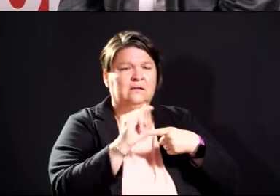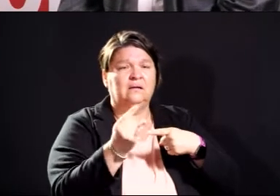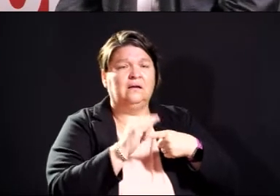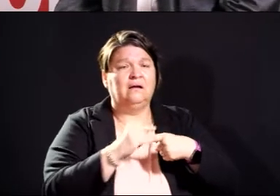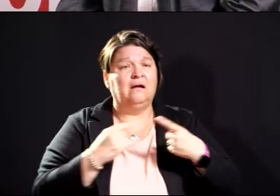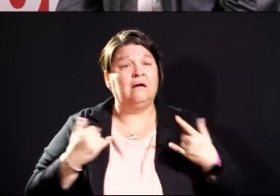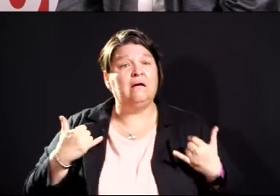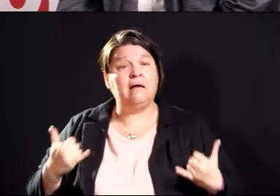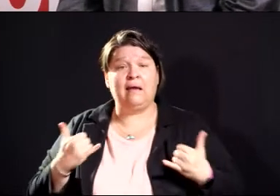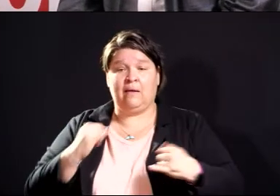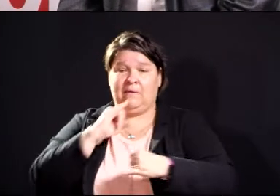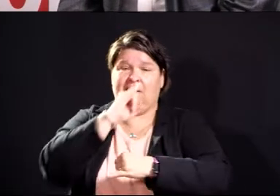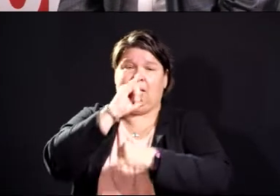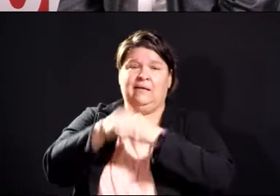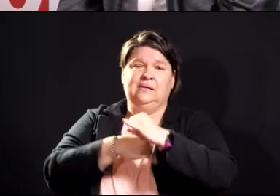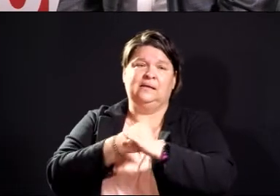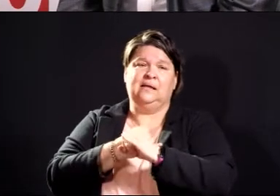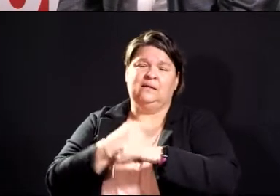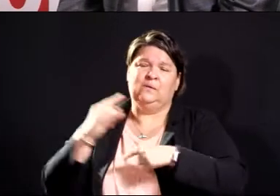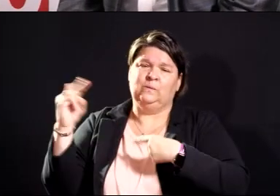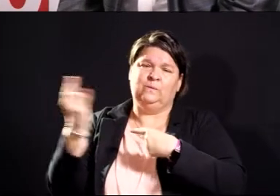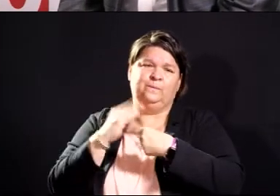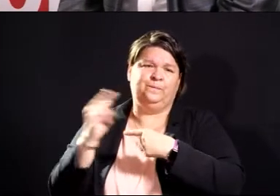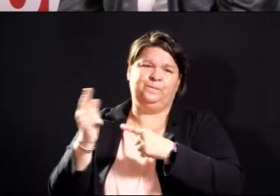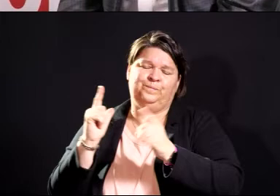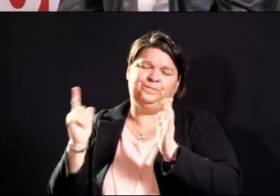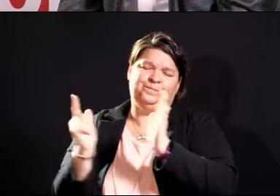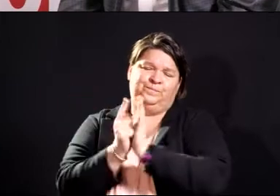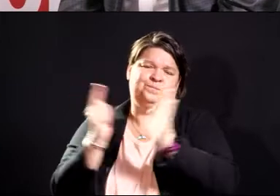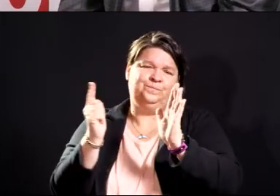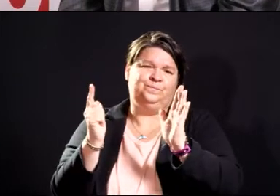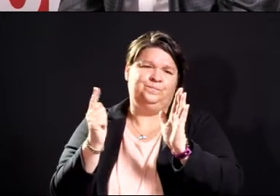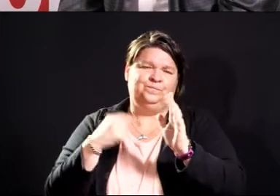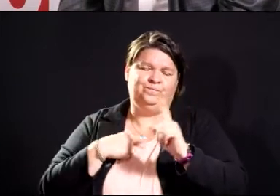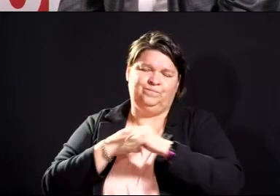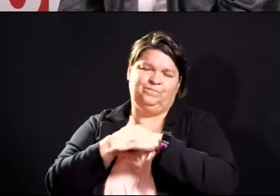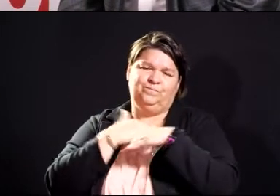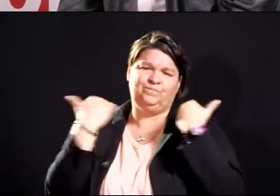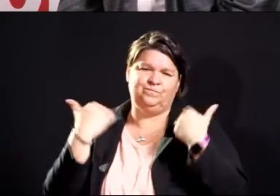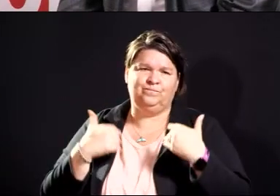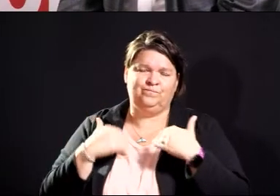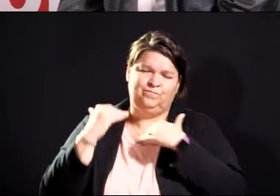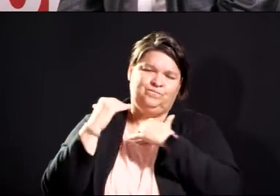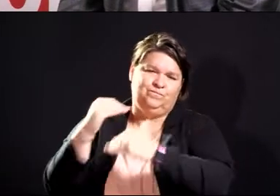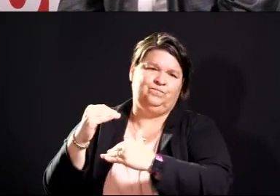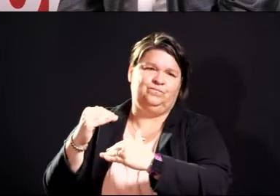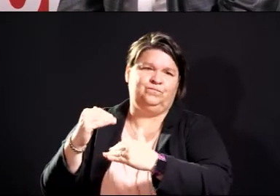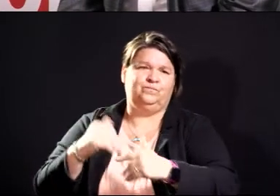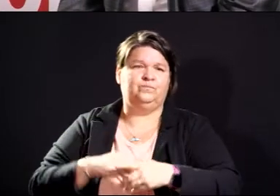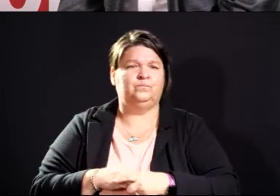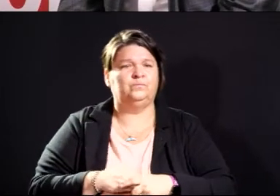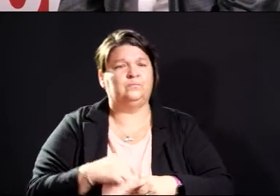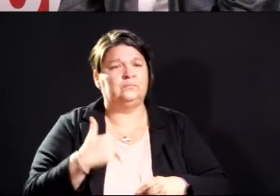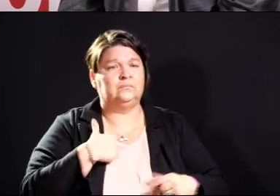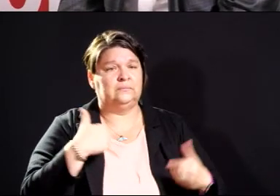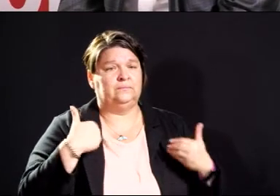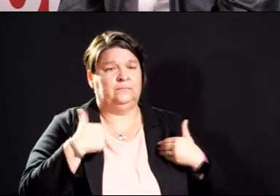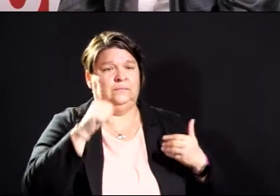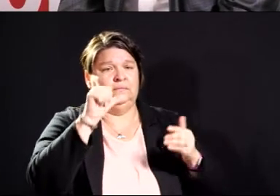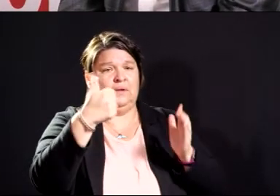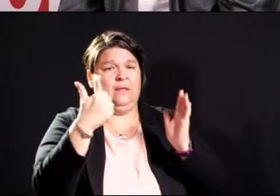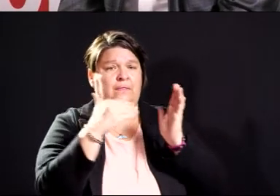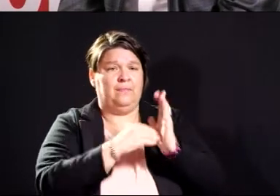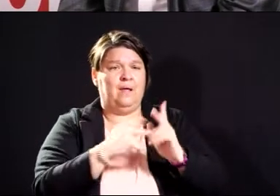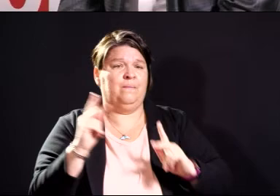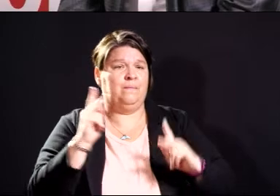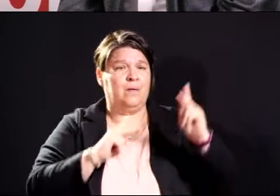And again, just as a data point, typically we would have 10,000 people arriving on international